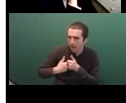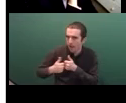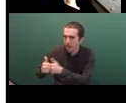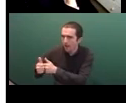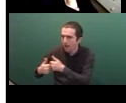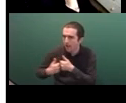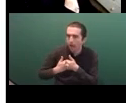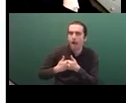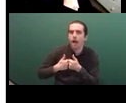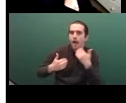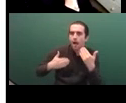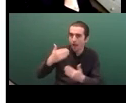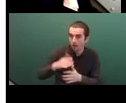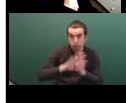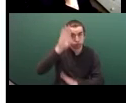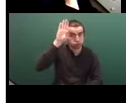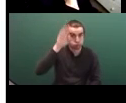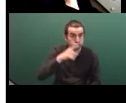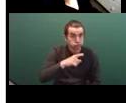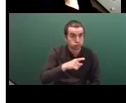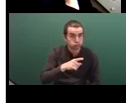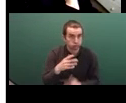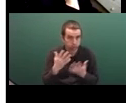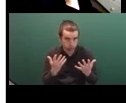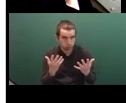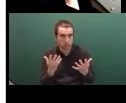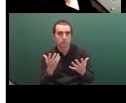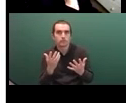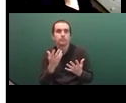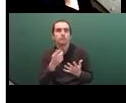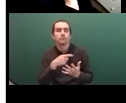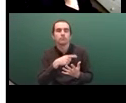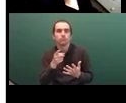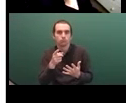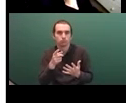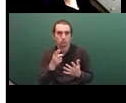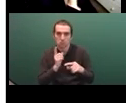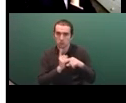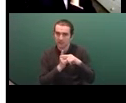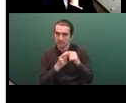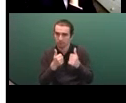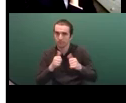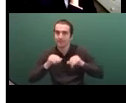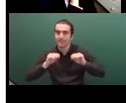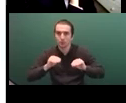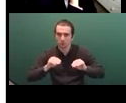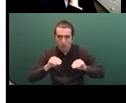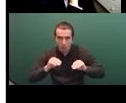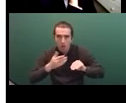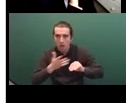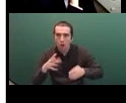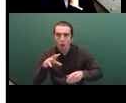system, the less well children do. So flexibility is definitely the order of the day.